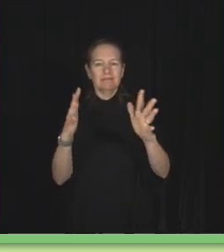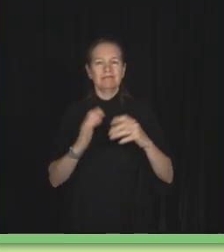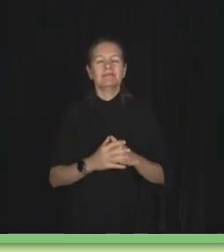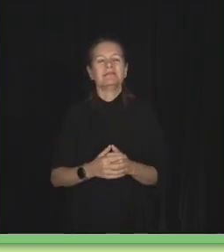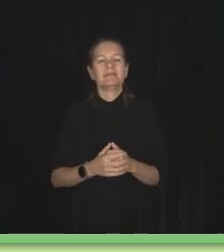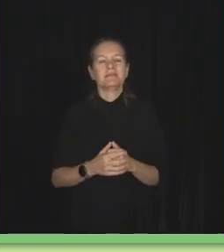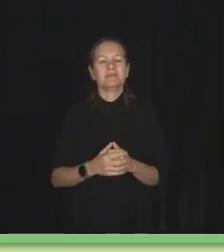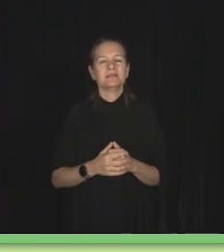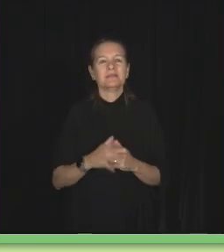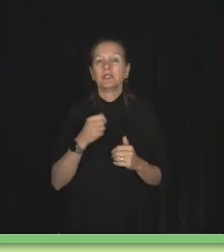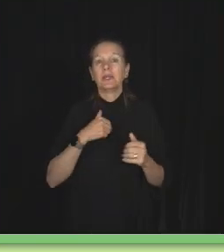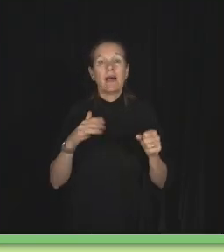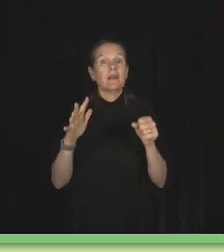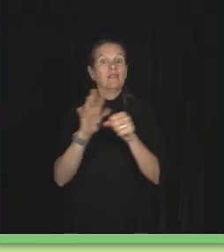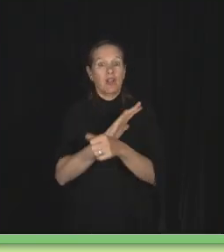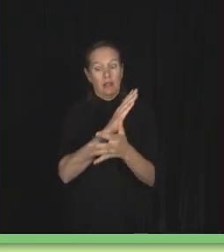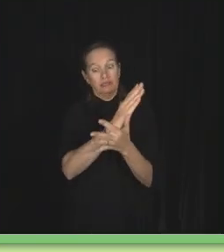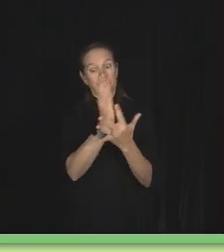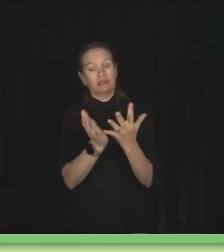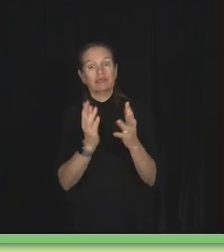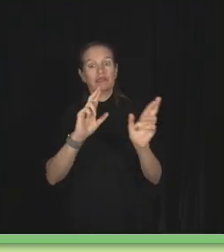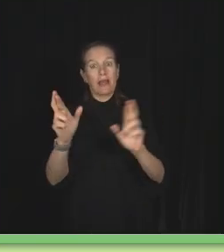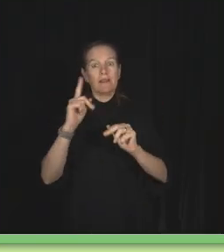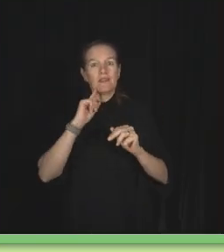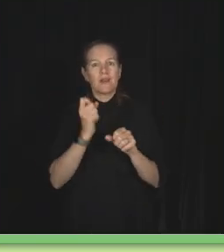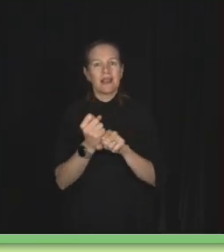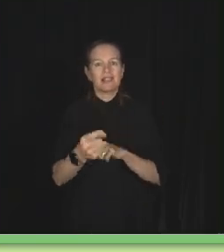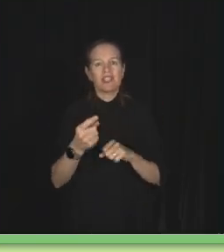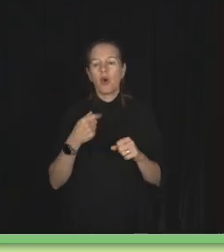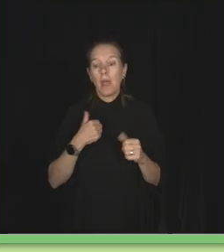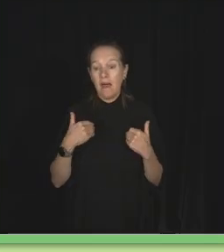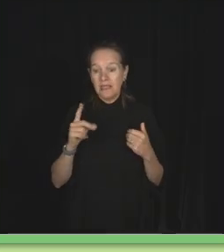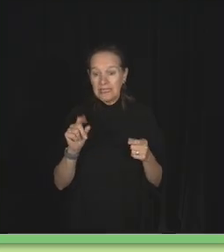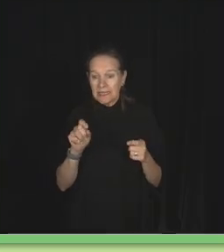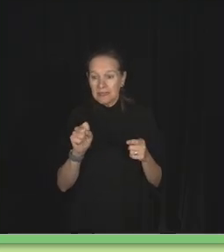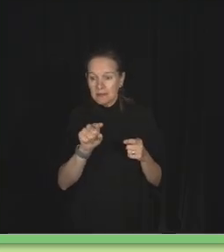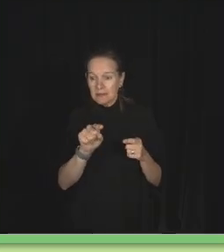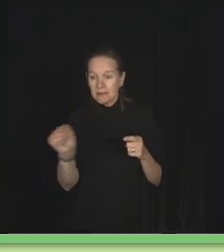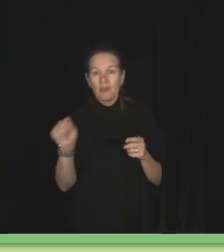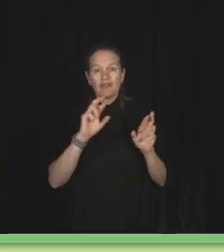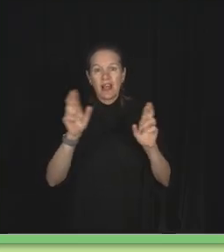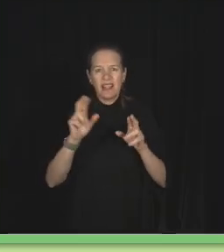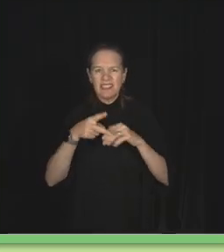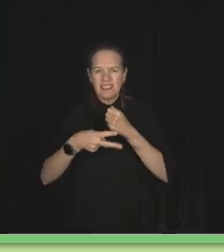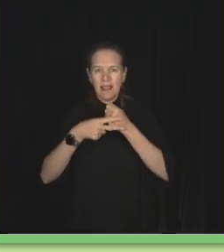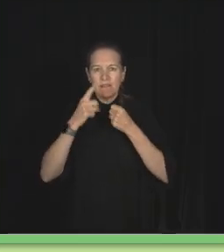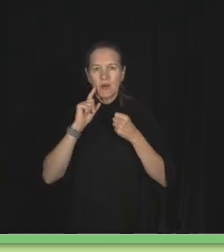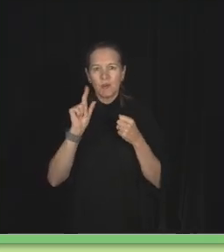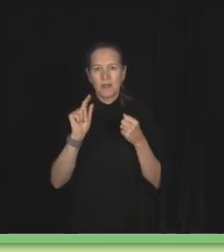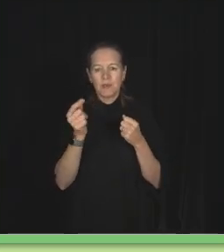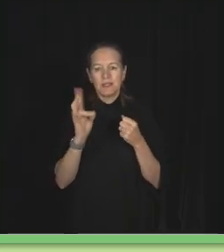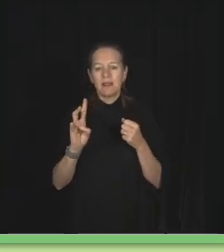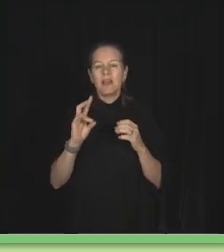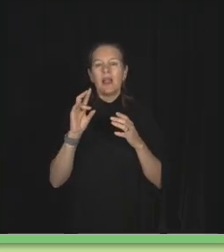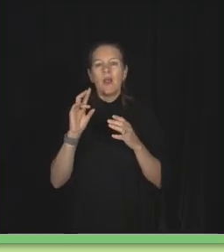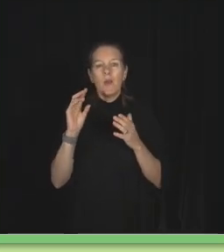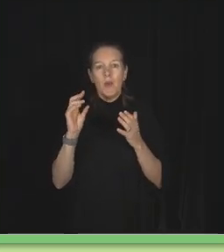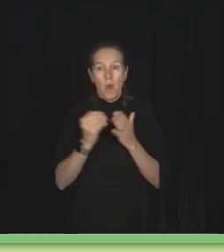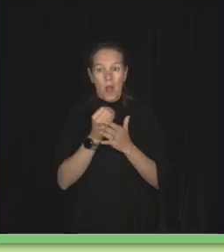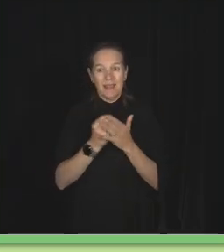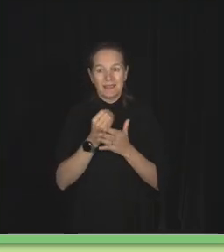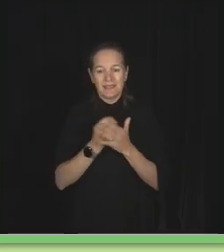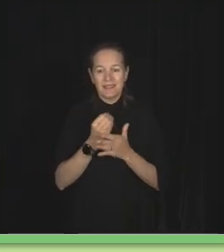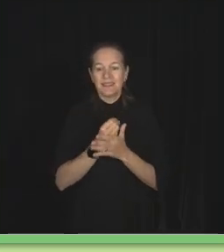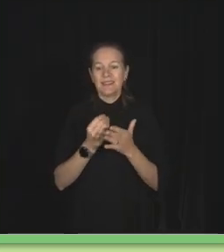So we've got a full slate for next year, and we already have some dates that you can save for 2027. New Orleans in November